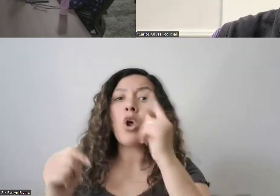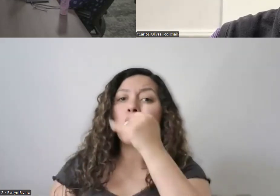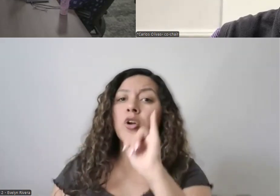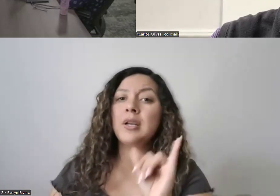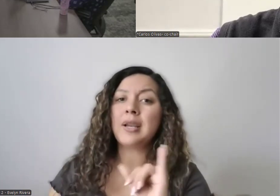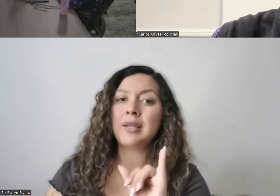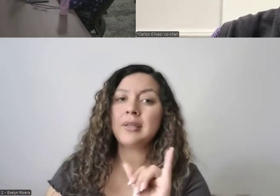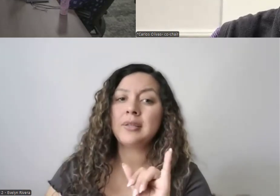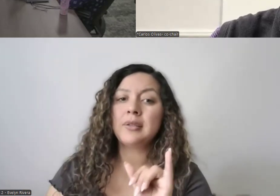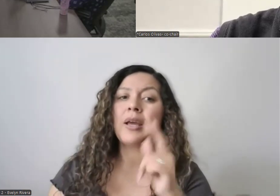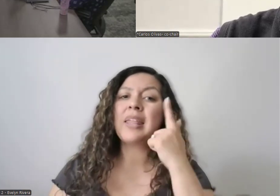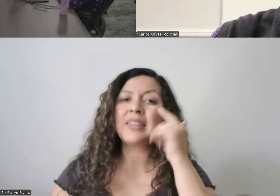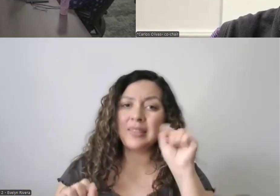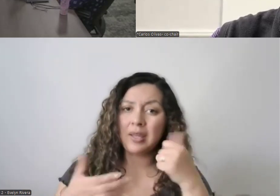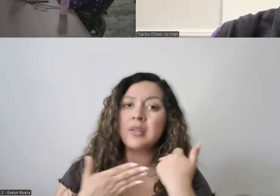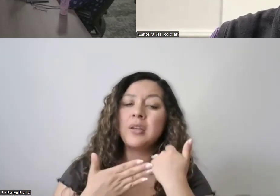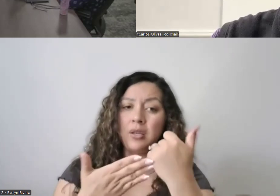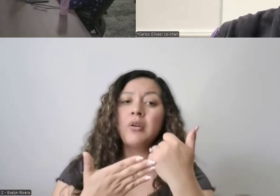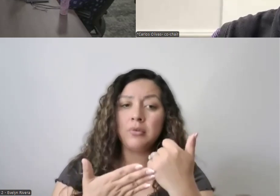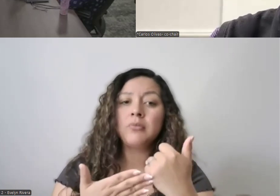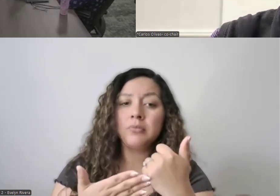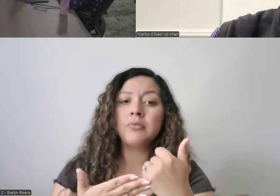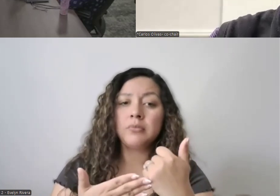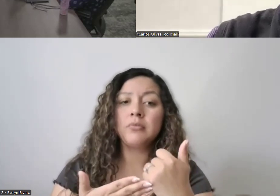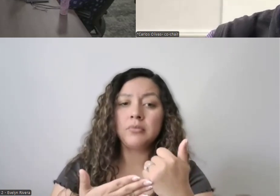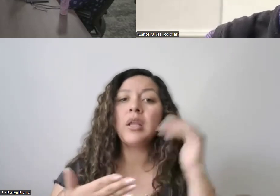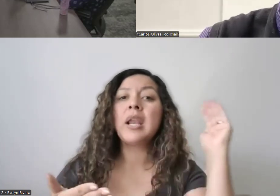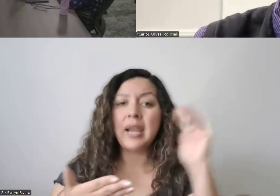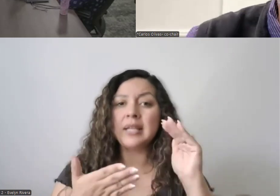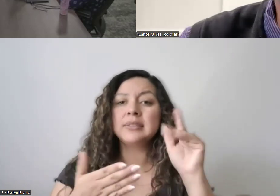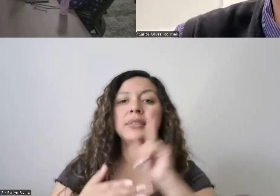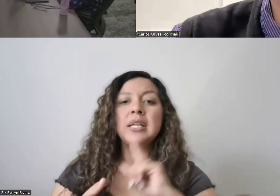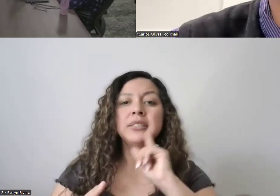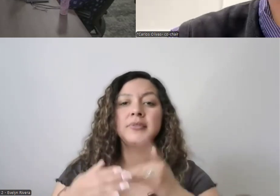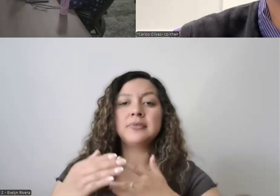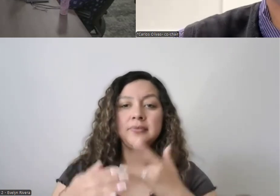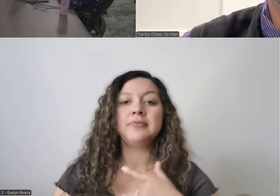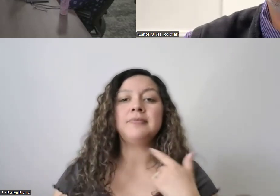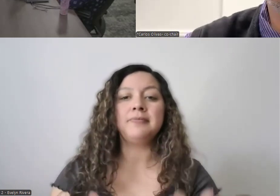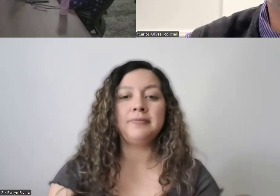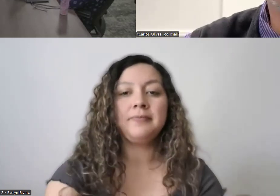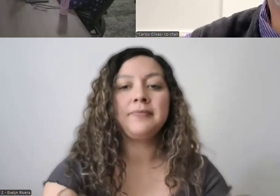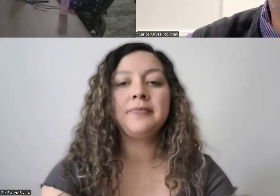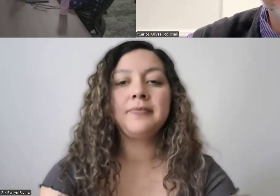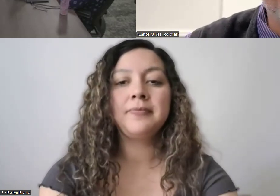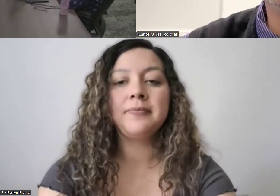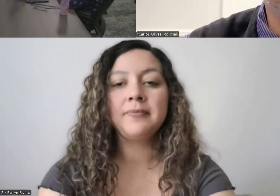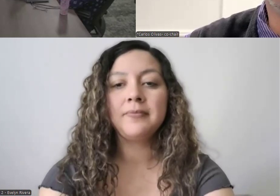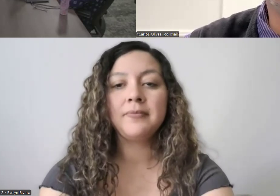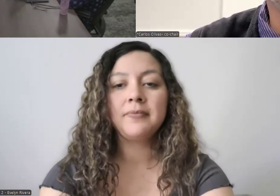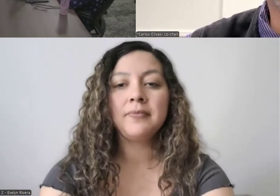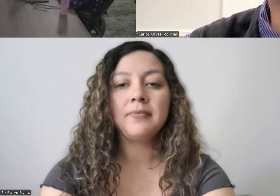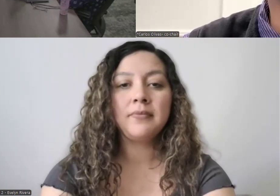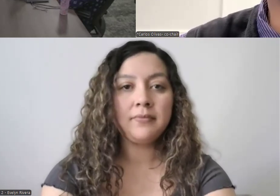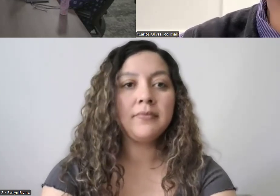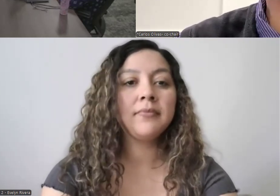I think that can help us be less isolated. Yeah, thank you for that. You're right.